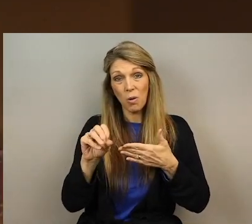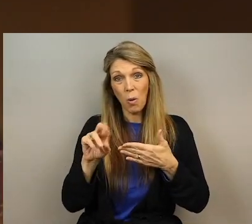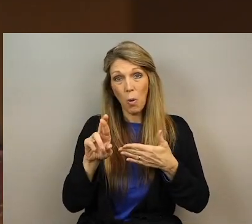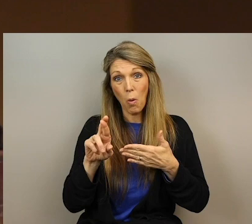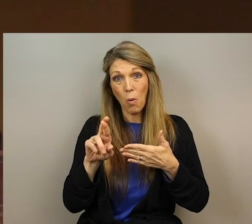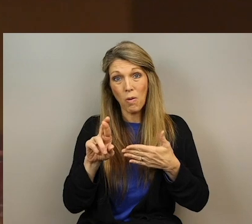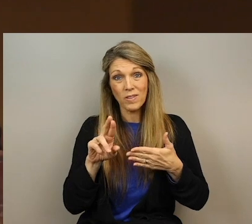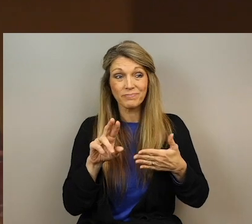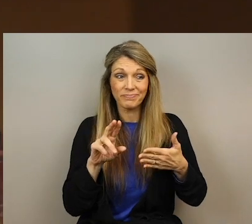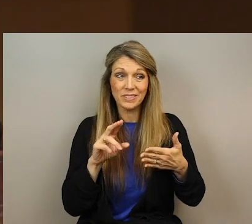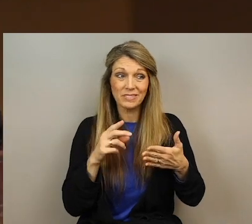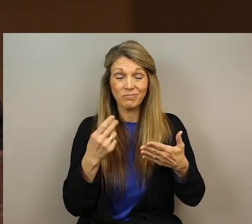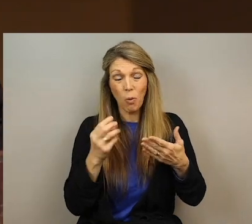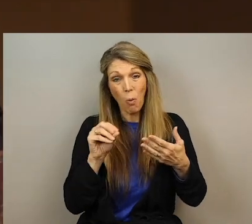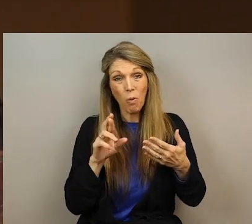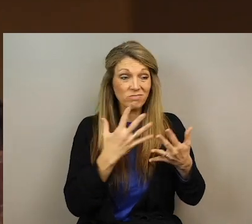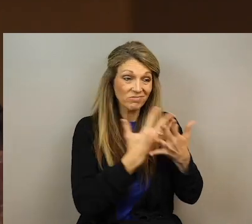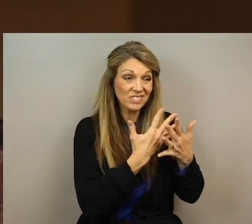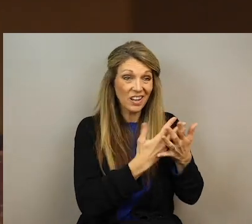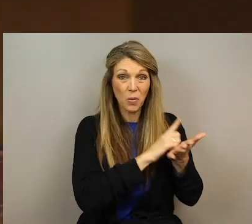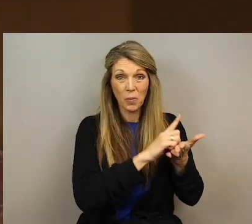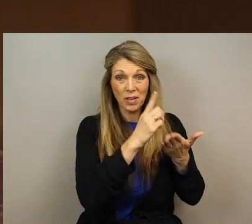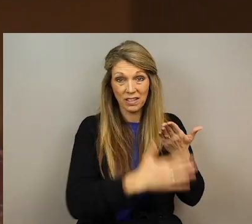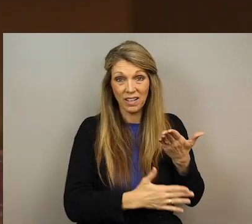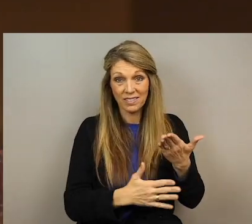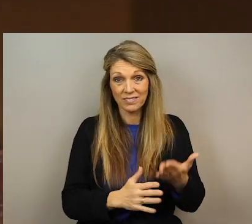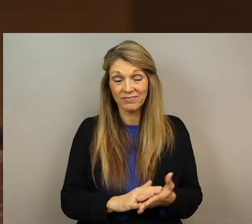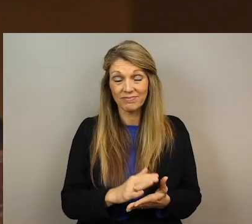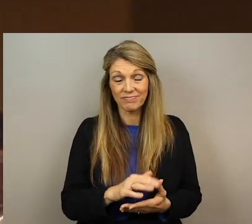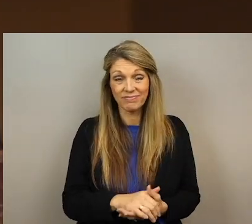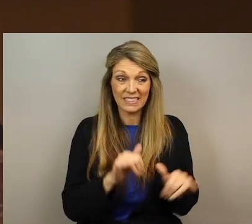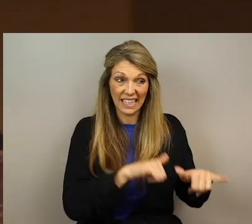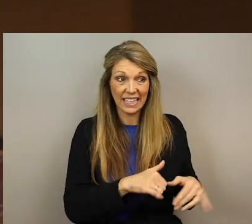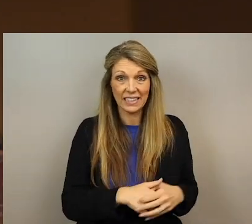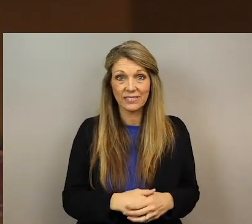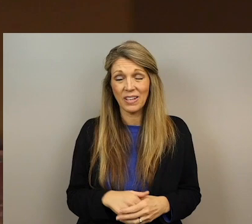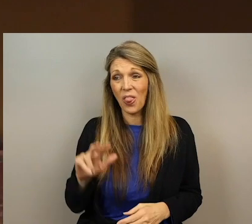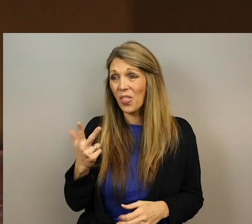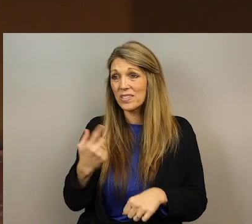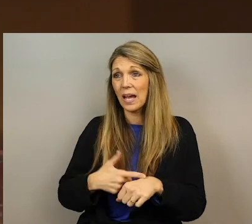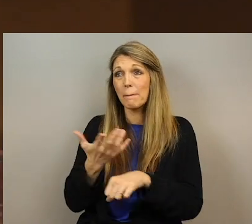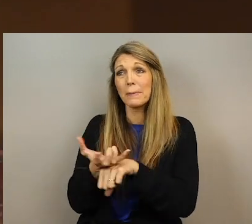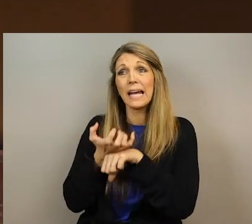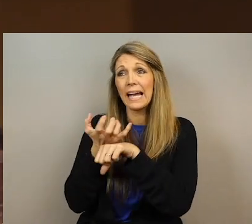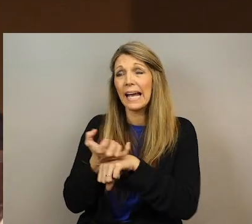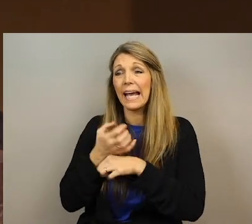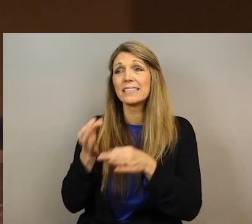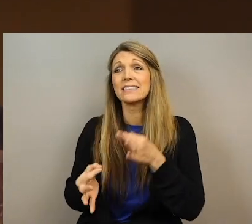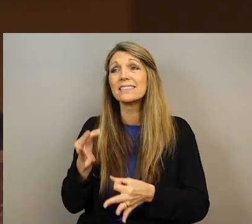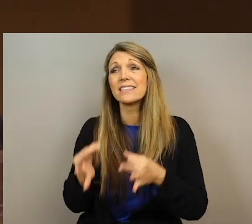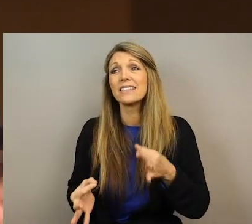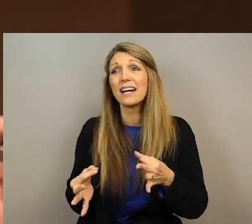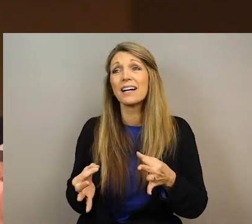your infraction by spending the weekend in jail." The girl again, for the third time, pleaded with the judge. She said,